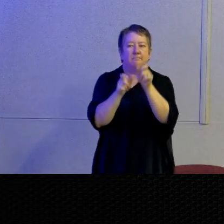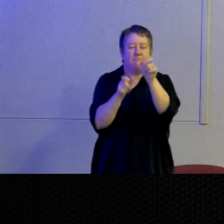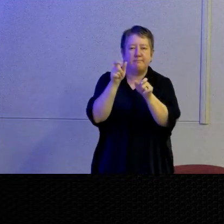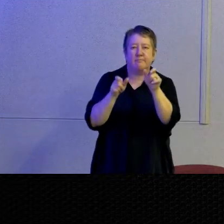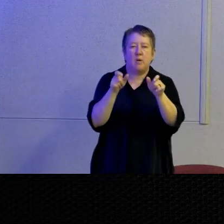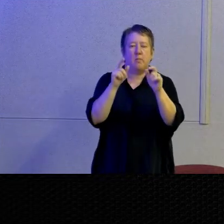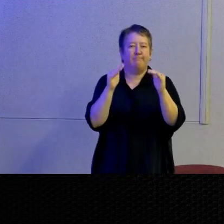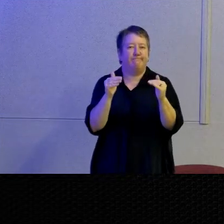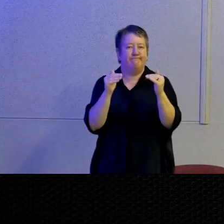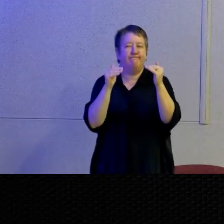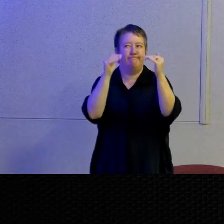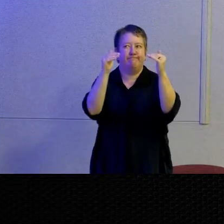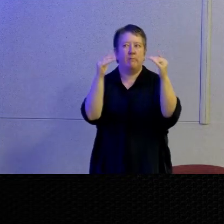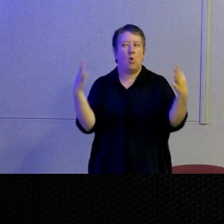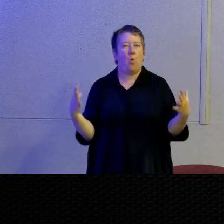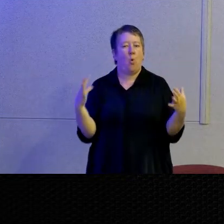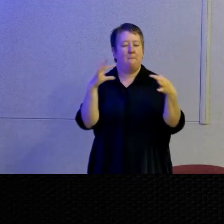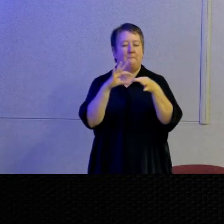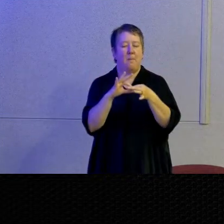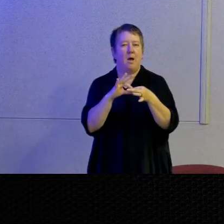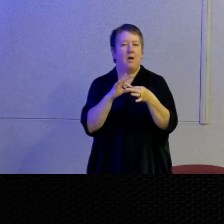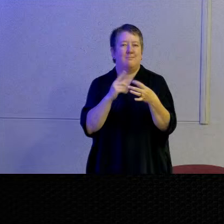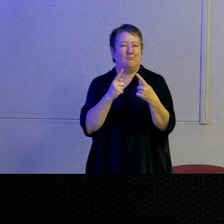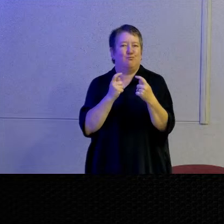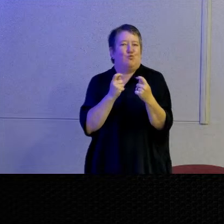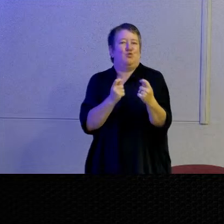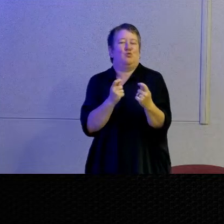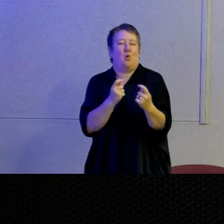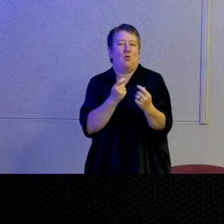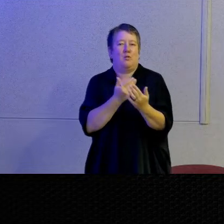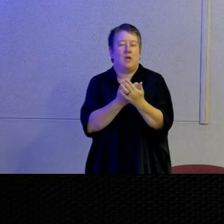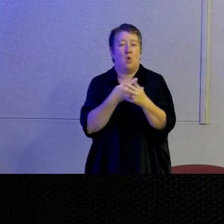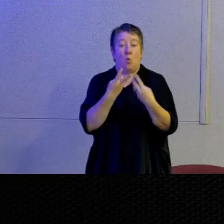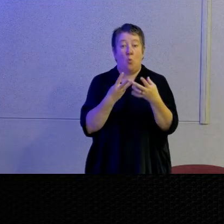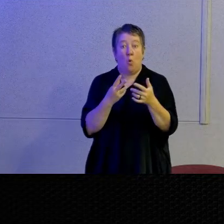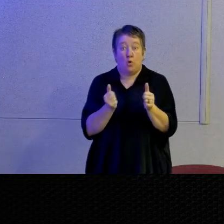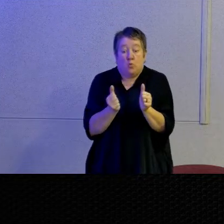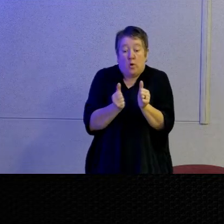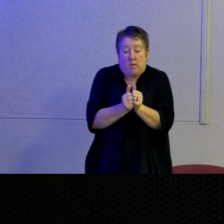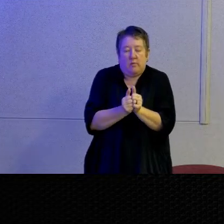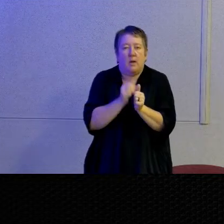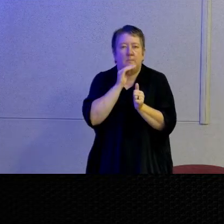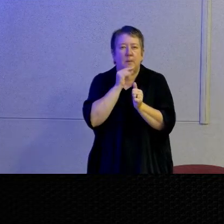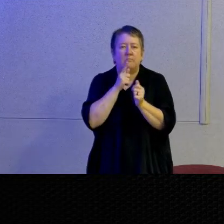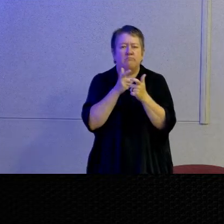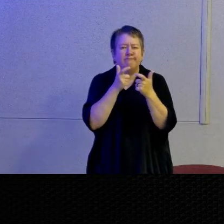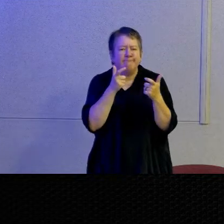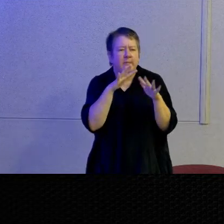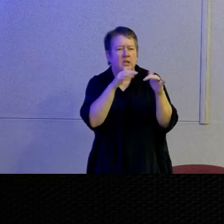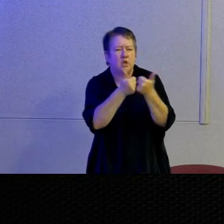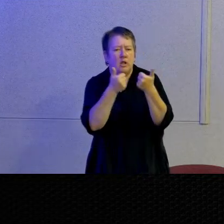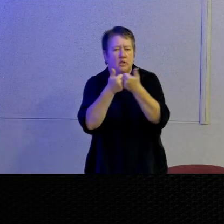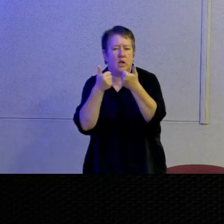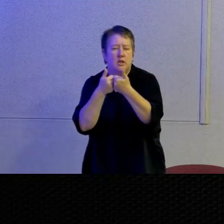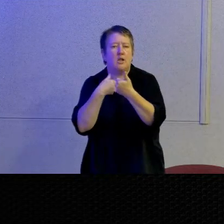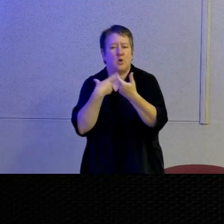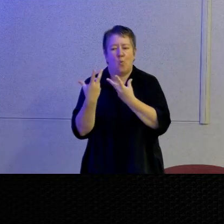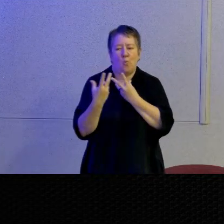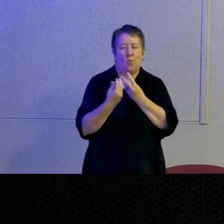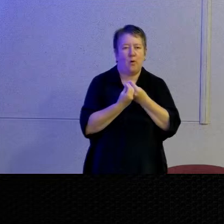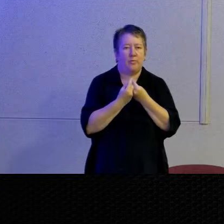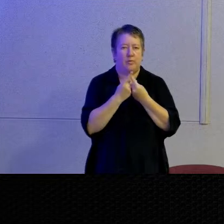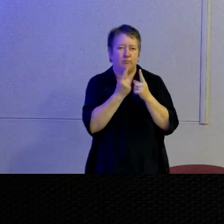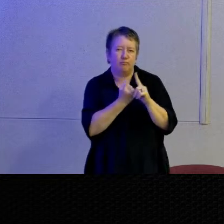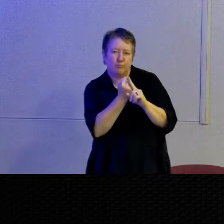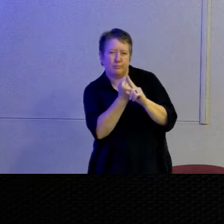combined strength, so we're able to, by working together, to be able to tackle these big challenges together, and of course assure